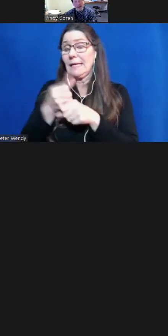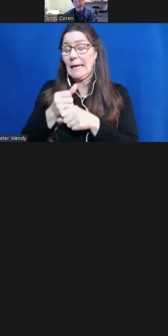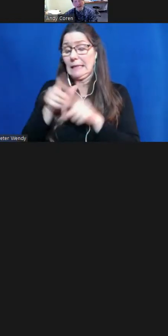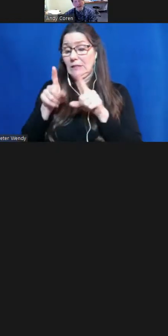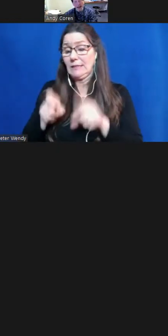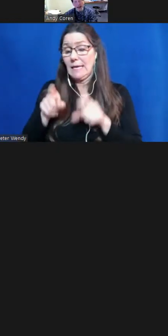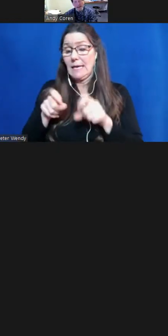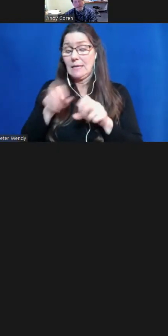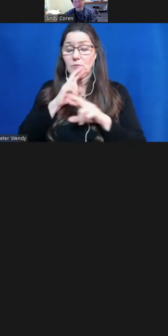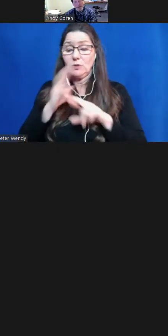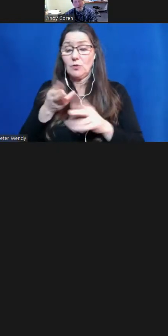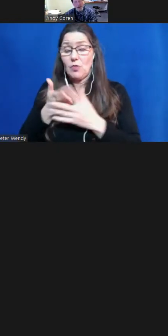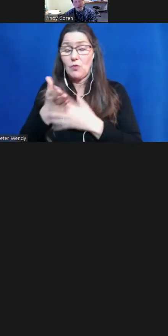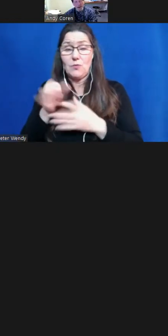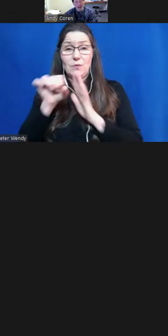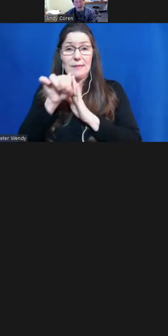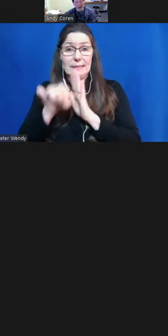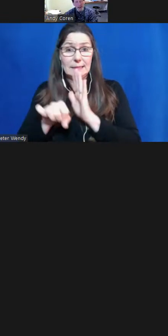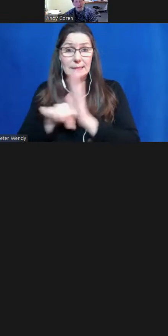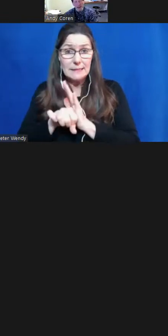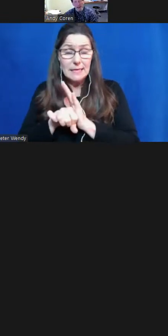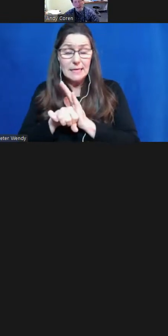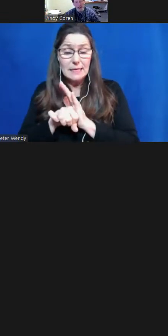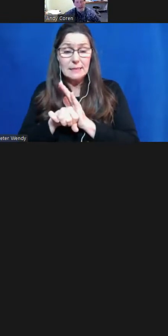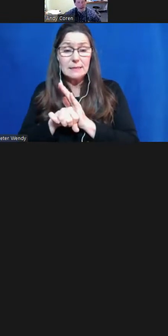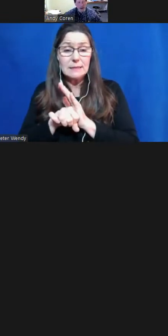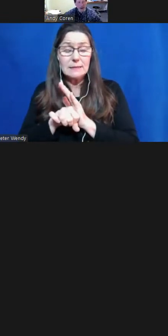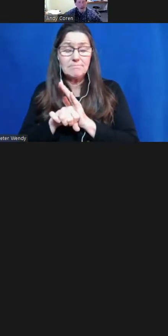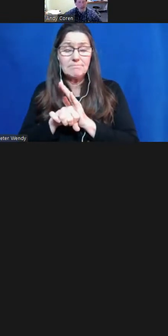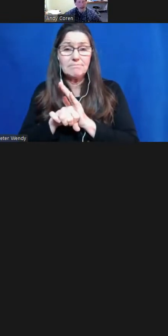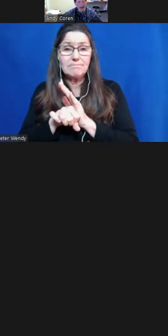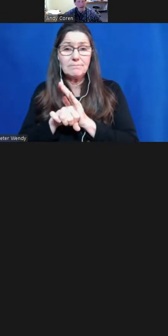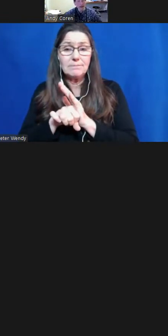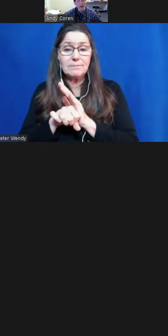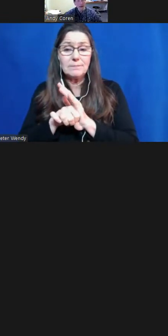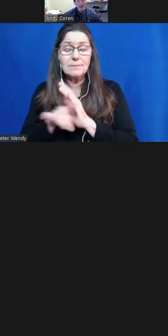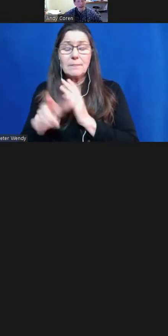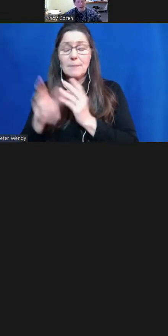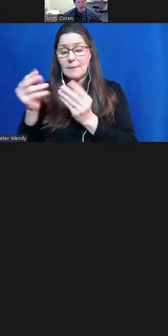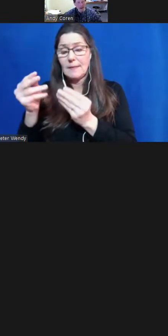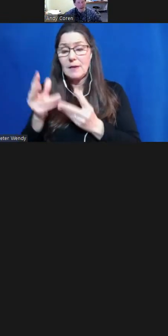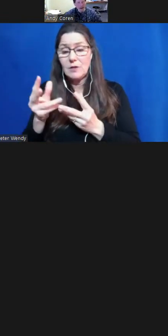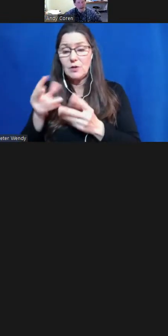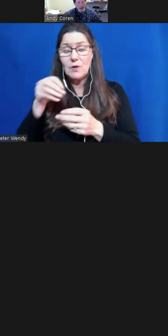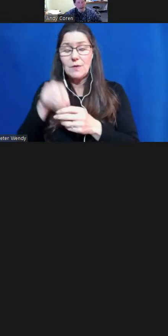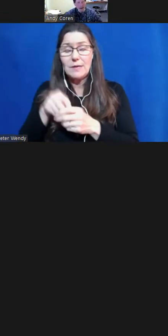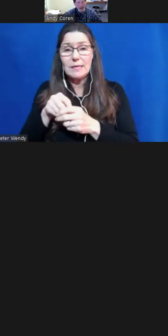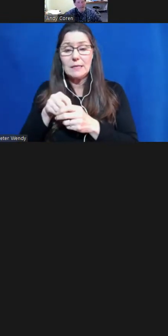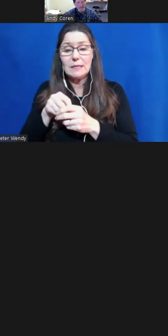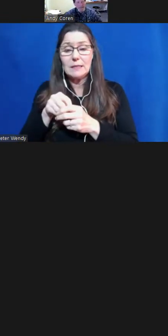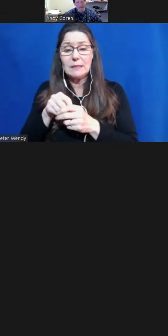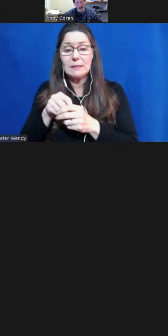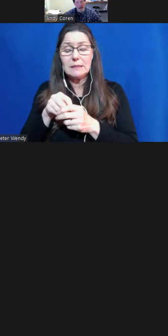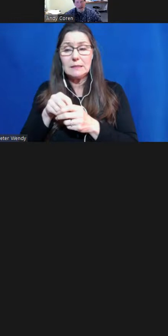state, they actually report in a secure manner to this